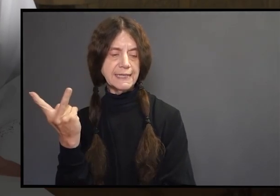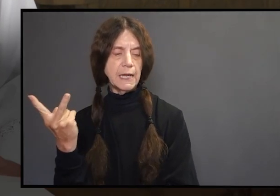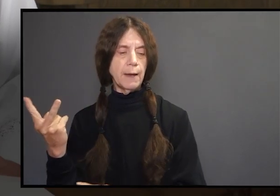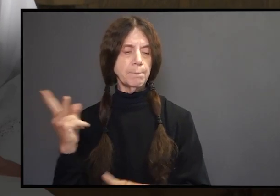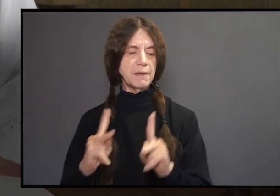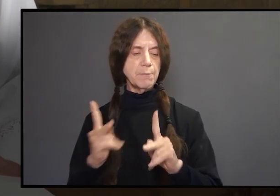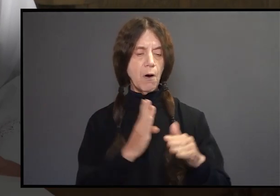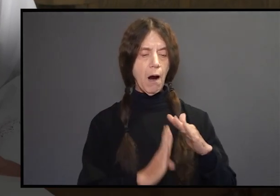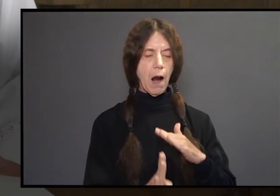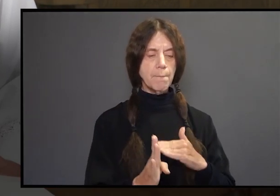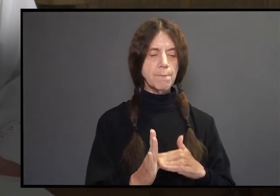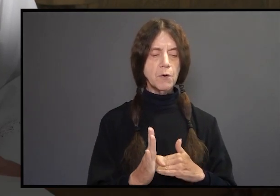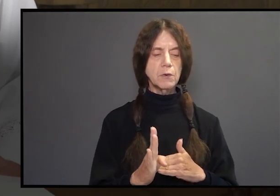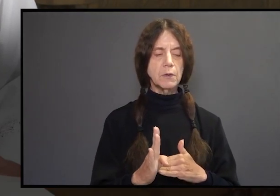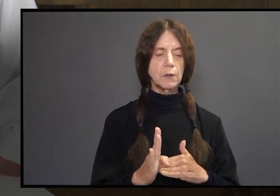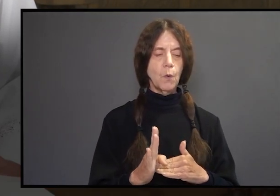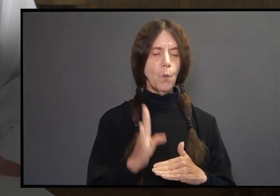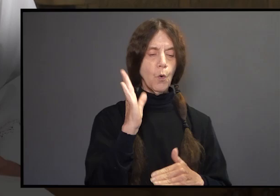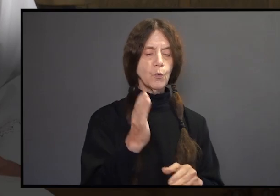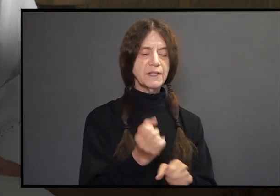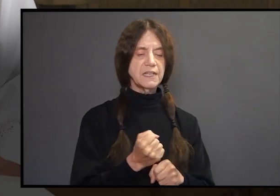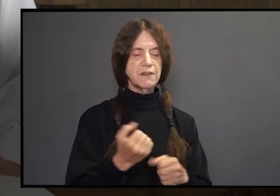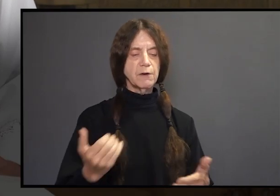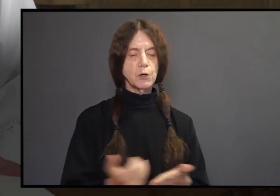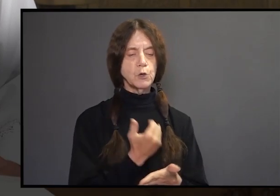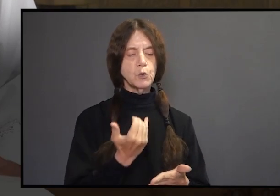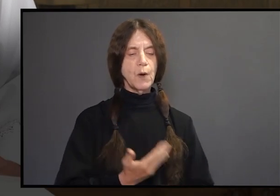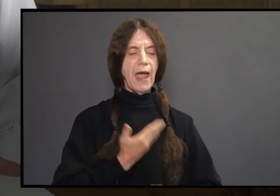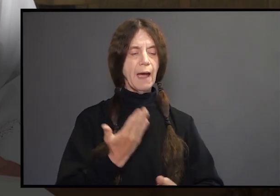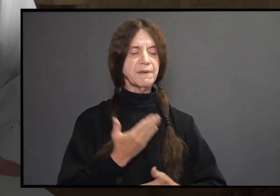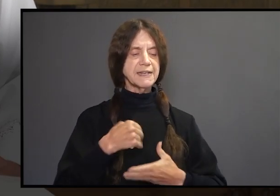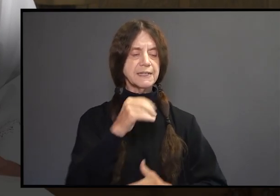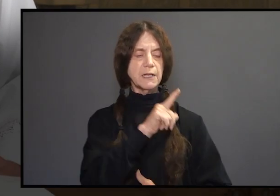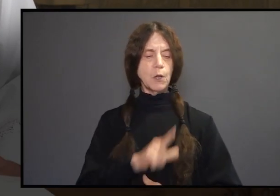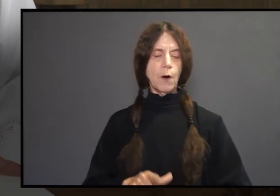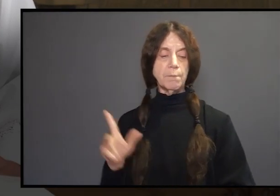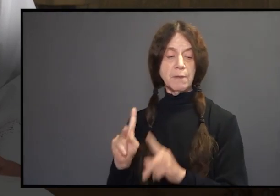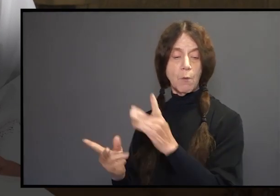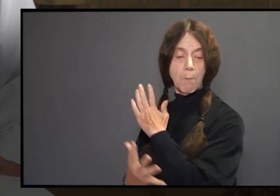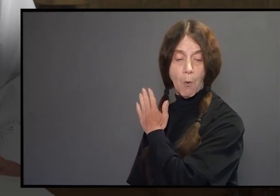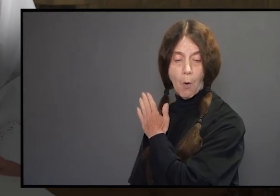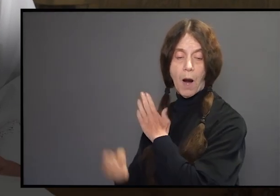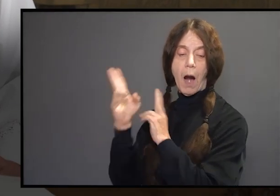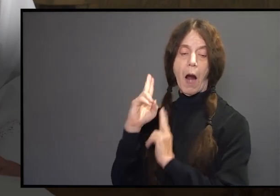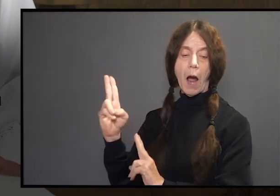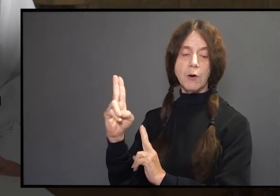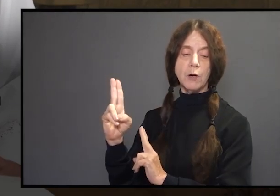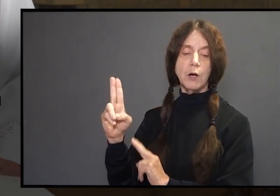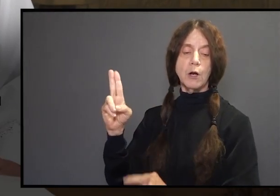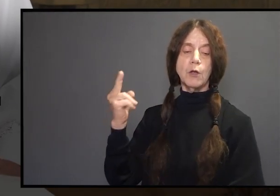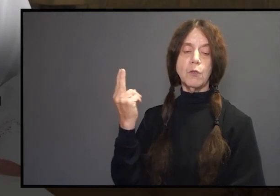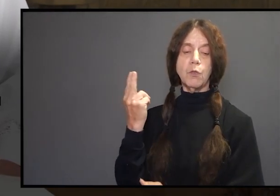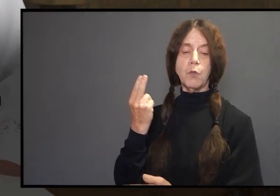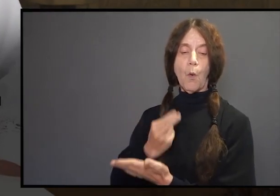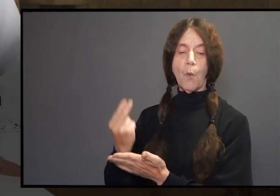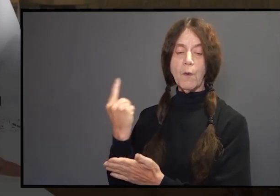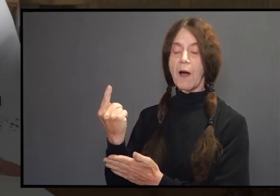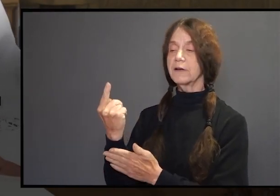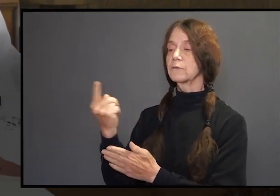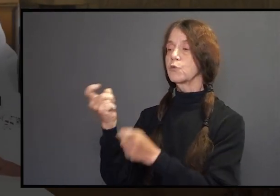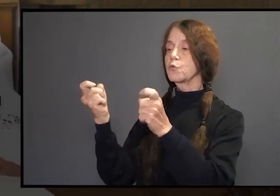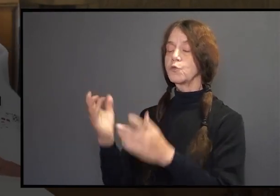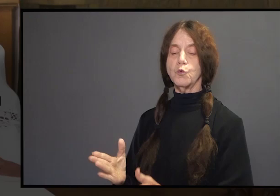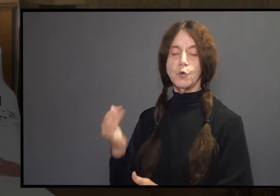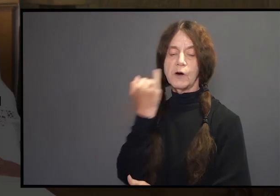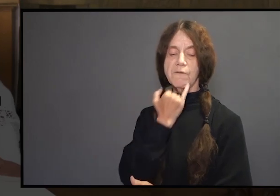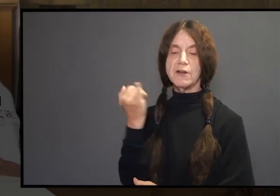Lord, and the poor among mankind shall exult in the Holy One of Israel. This is the word of the Lord.